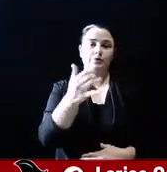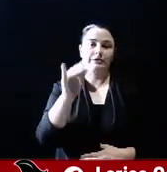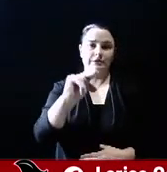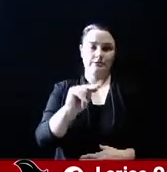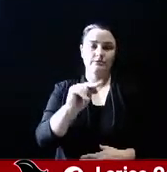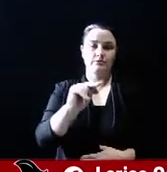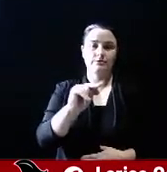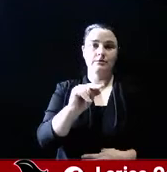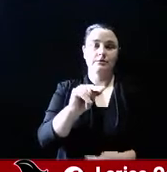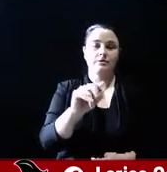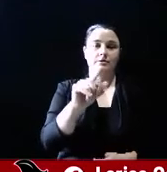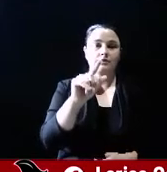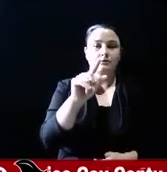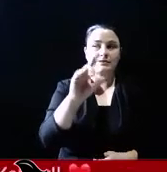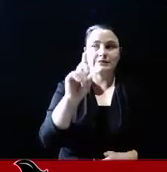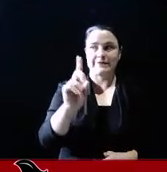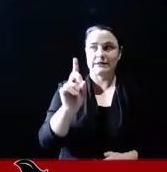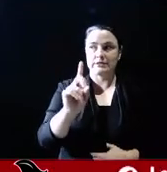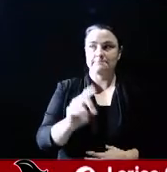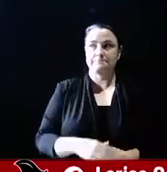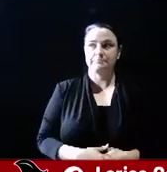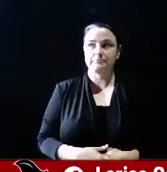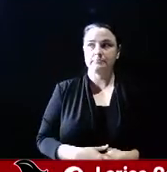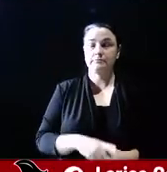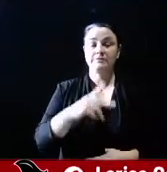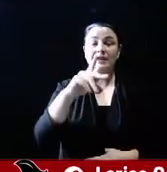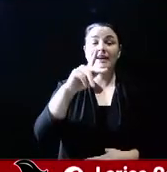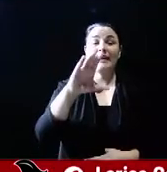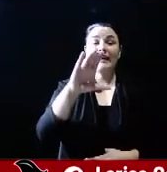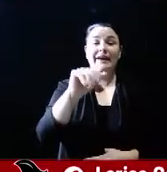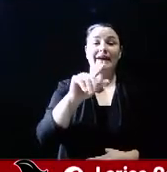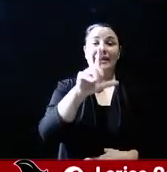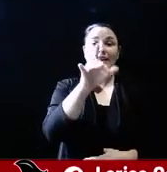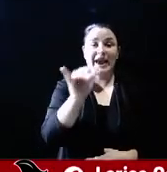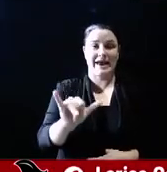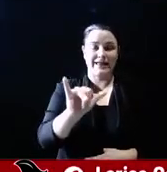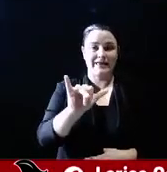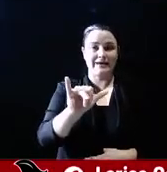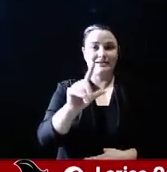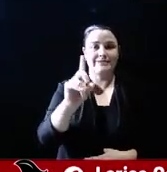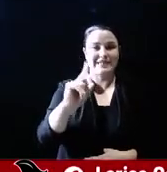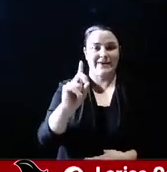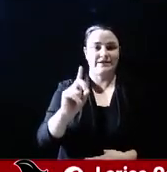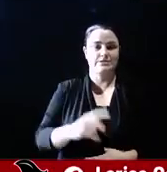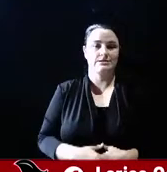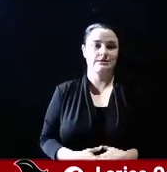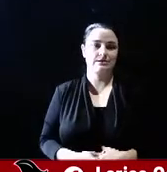Jalene Keith Davis. Kaylee Leanne Davis.